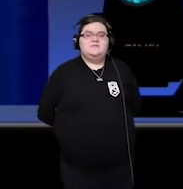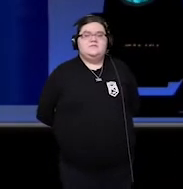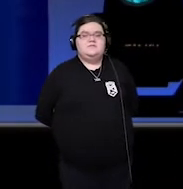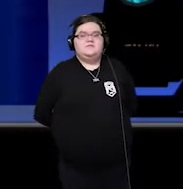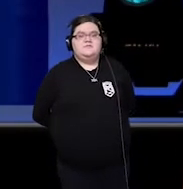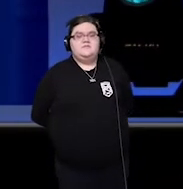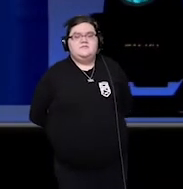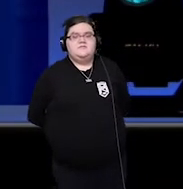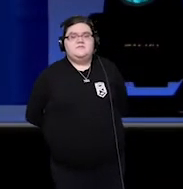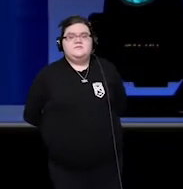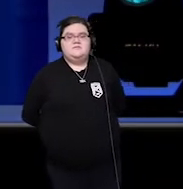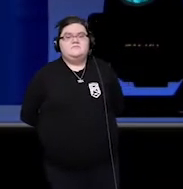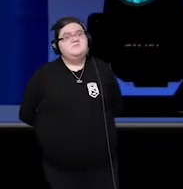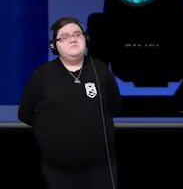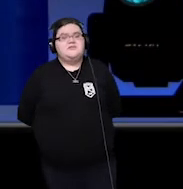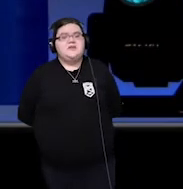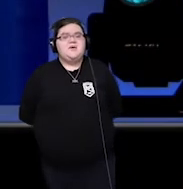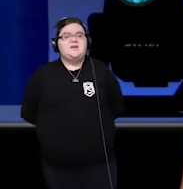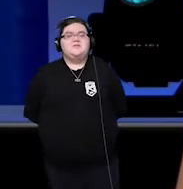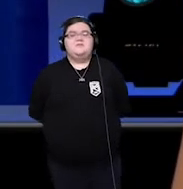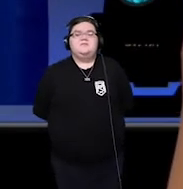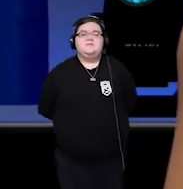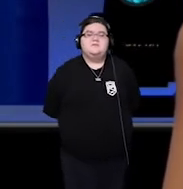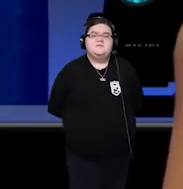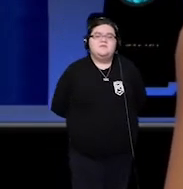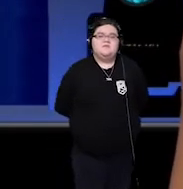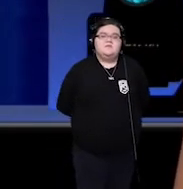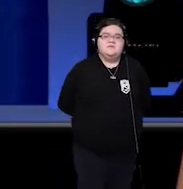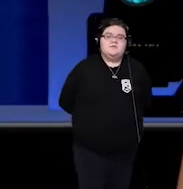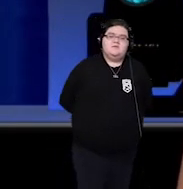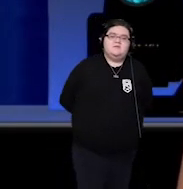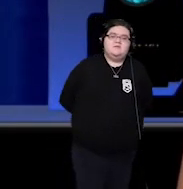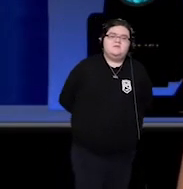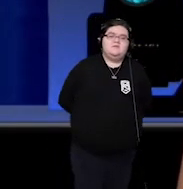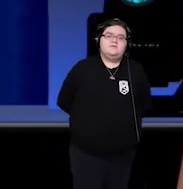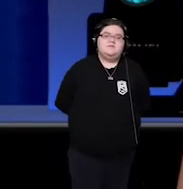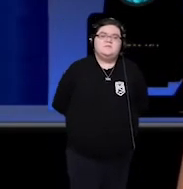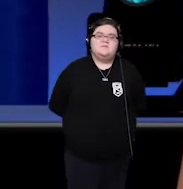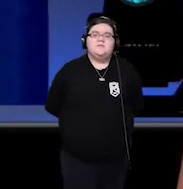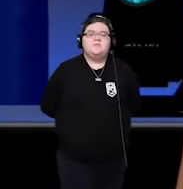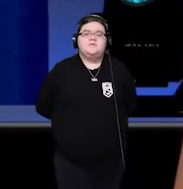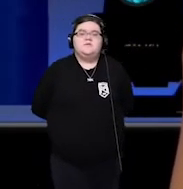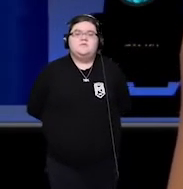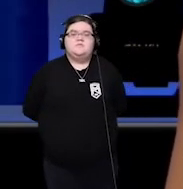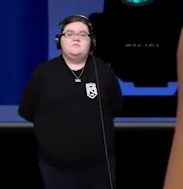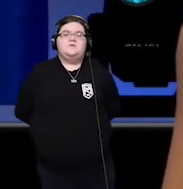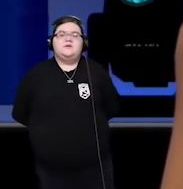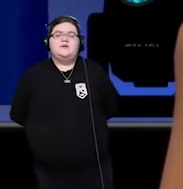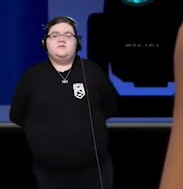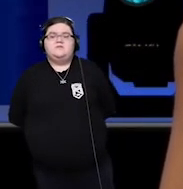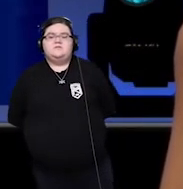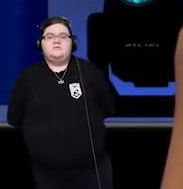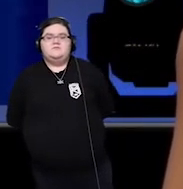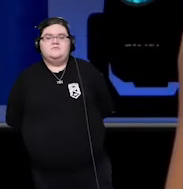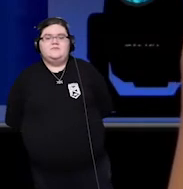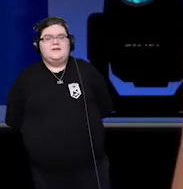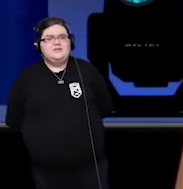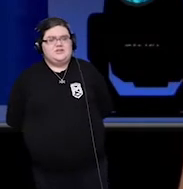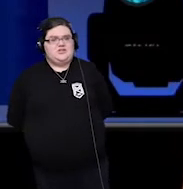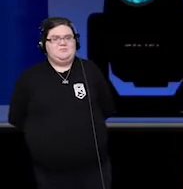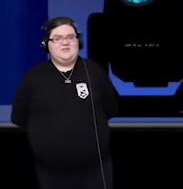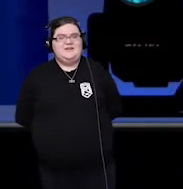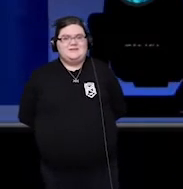not tying. Name something. Laptop. Oh, that's not bad. That's a good one. That is a shout. It's literally a laptop. Yeah. Work out